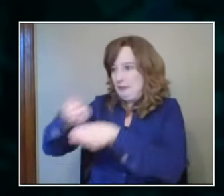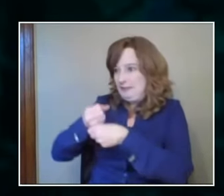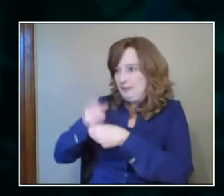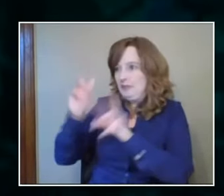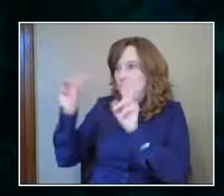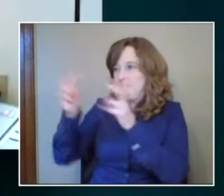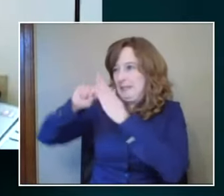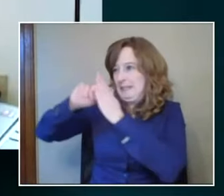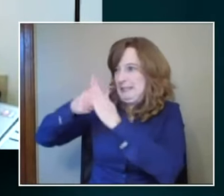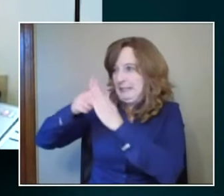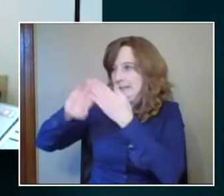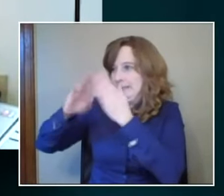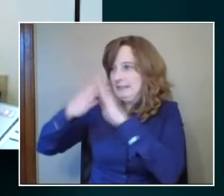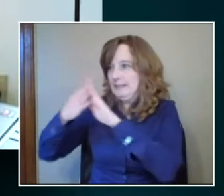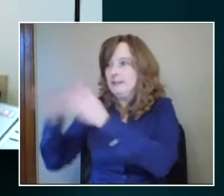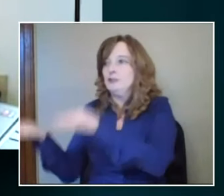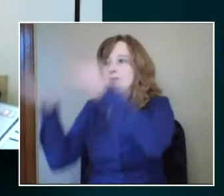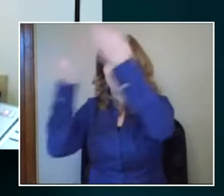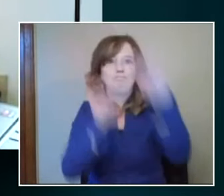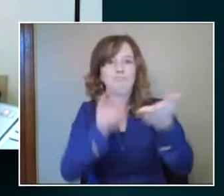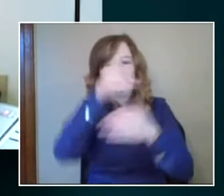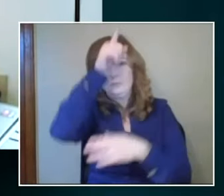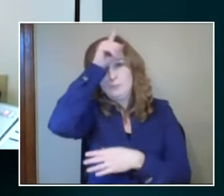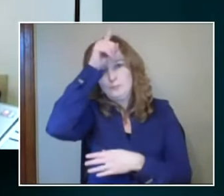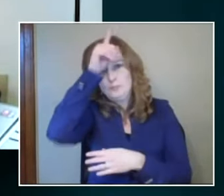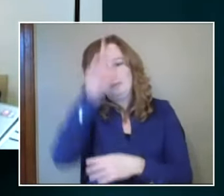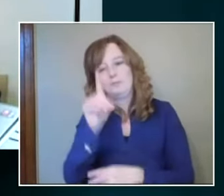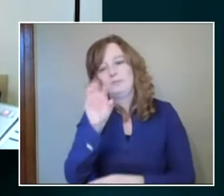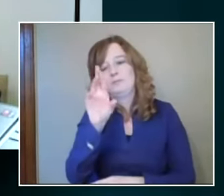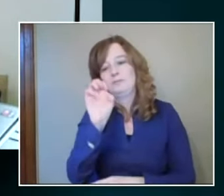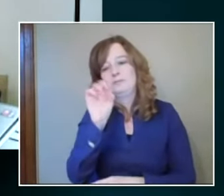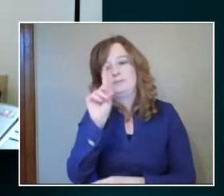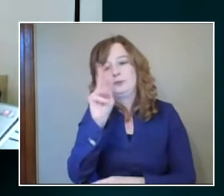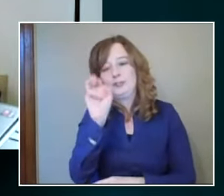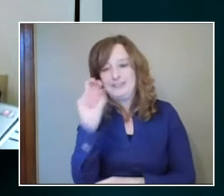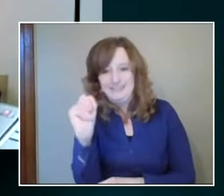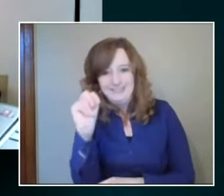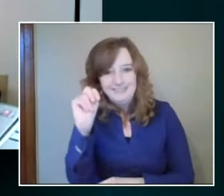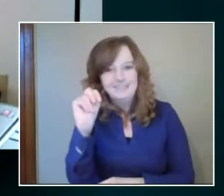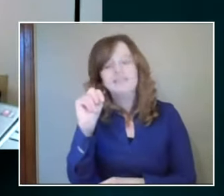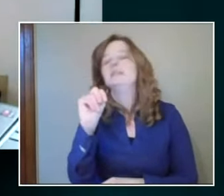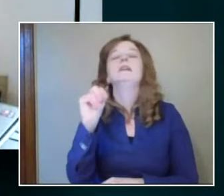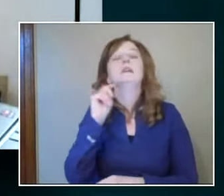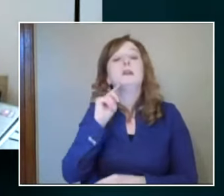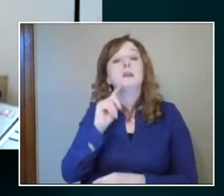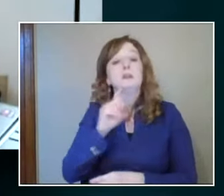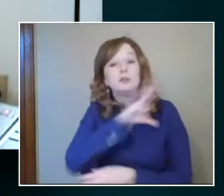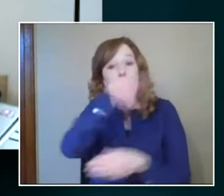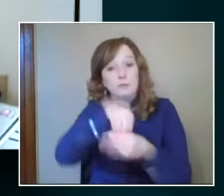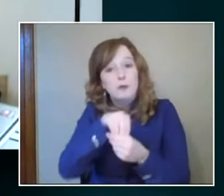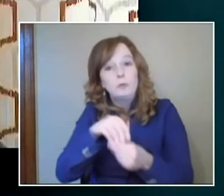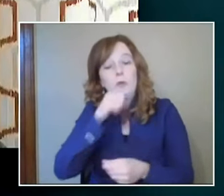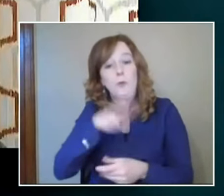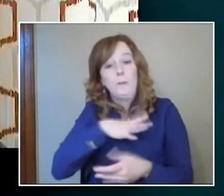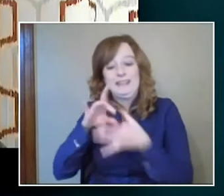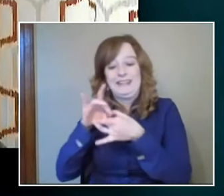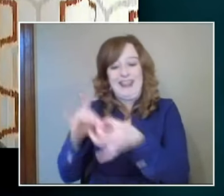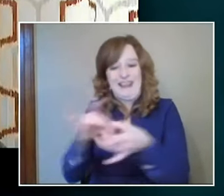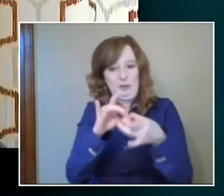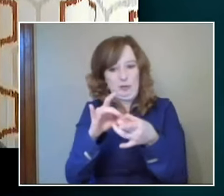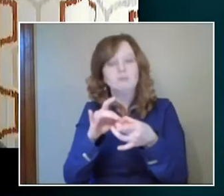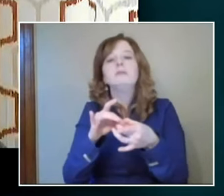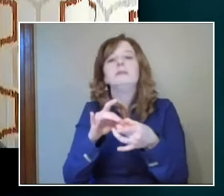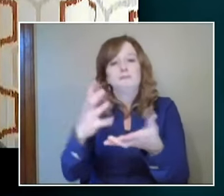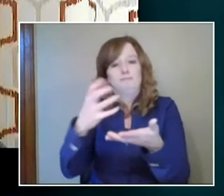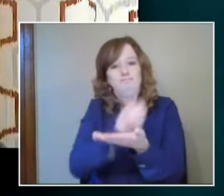Germany. She joined the Women's Connection and was awarded a scholarship. Through a program with Columbus Public